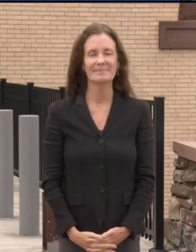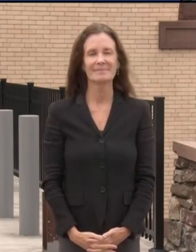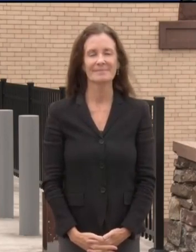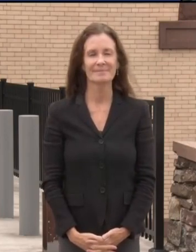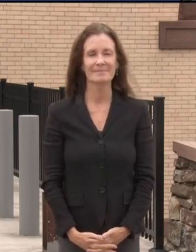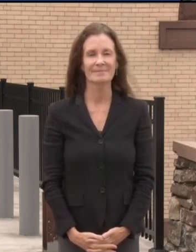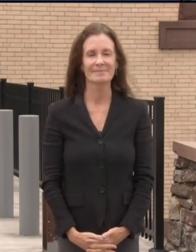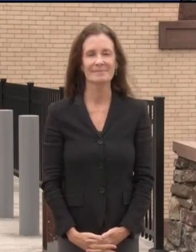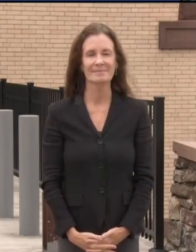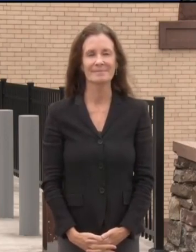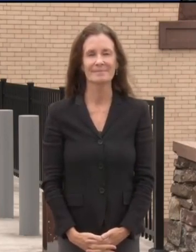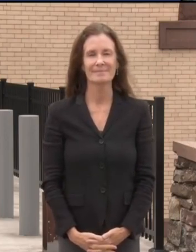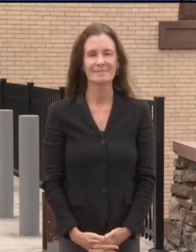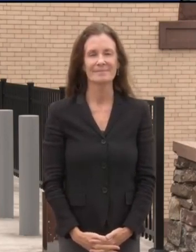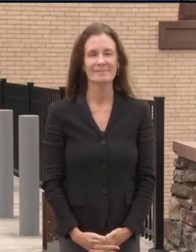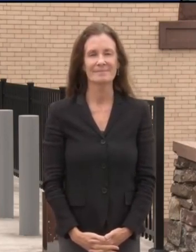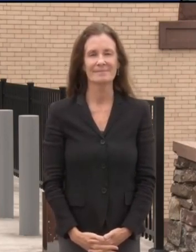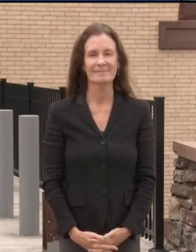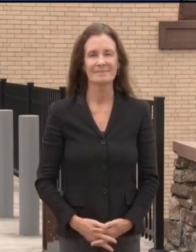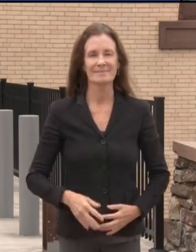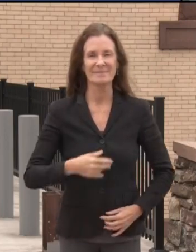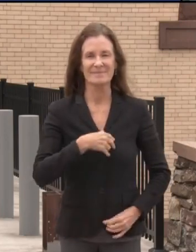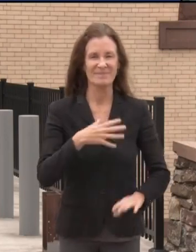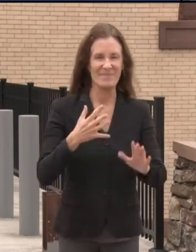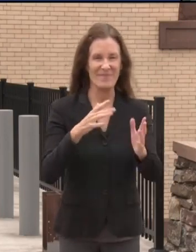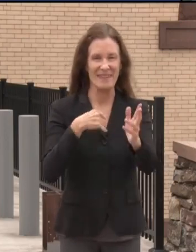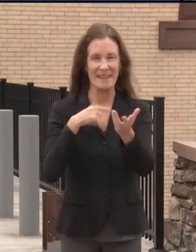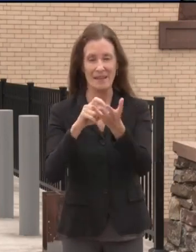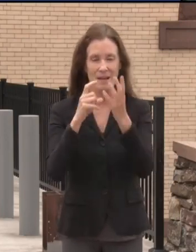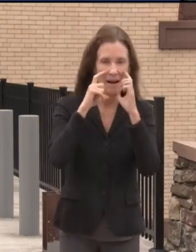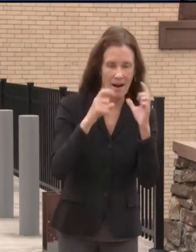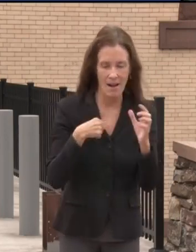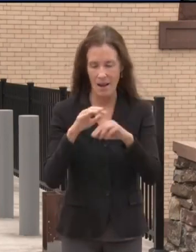Still struggling with the new routine of taking off your mask and hand sanitizing.